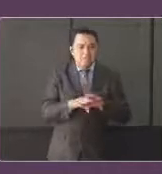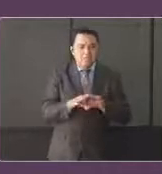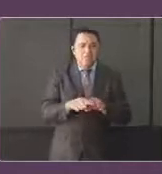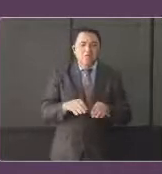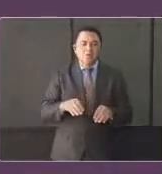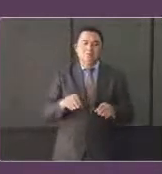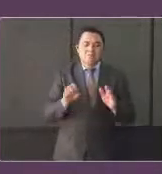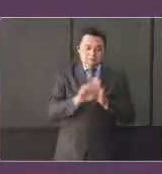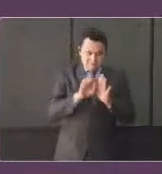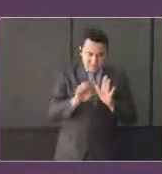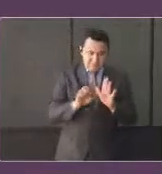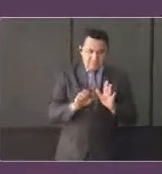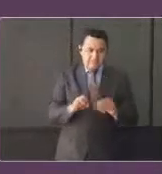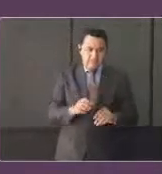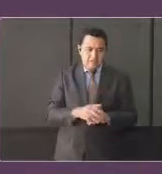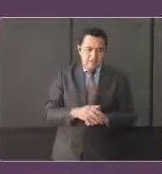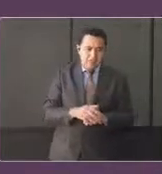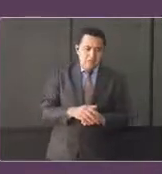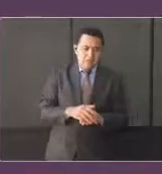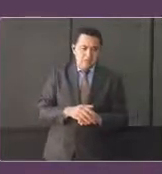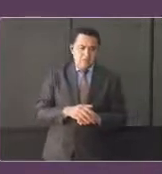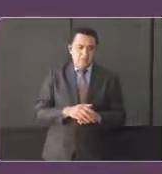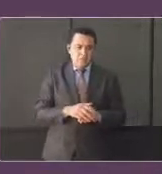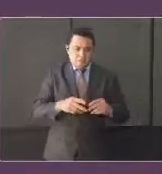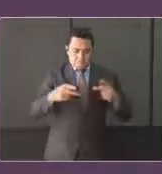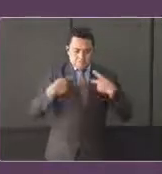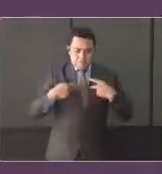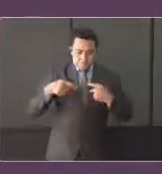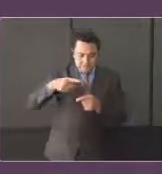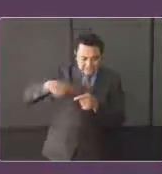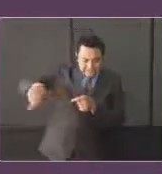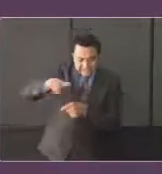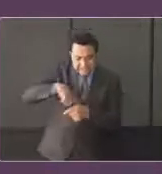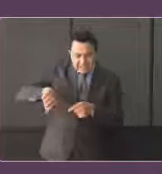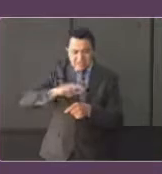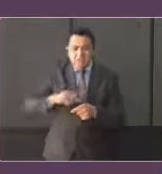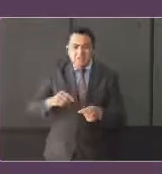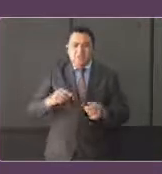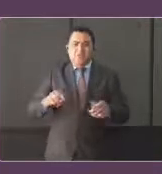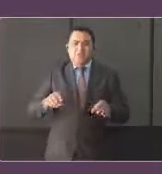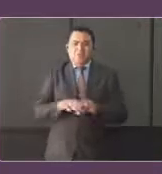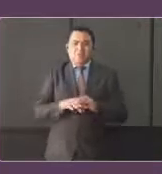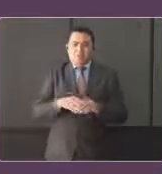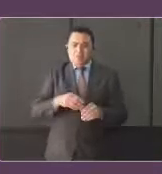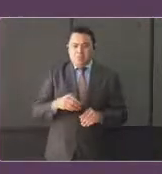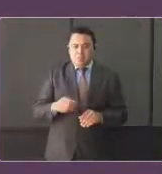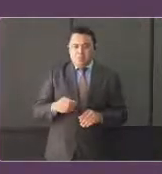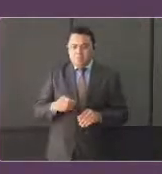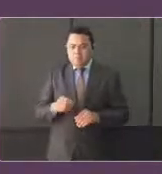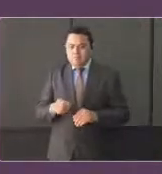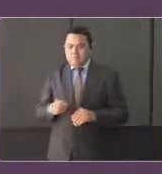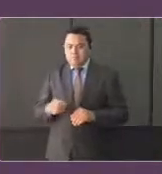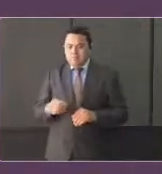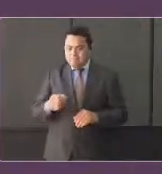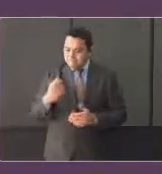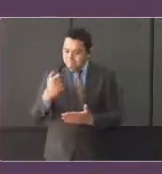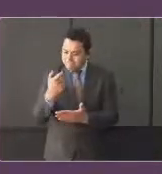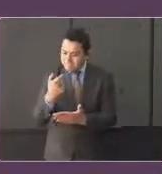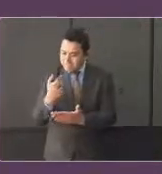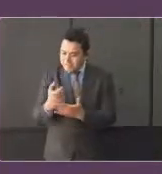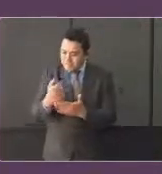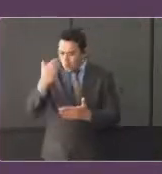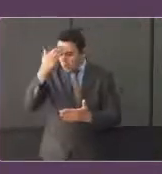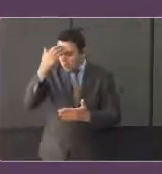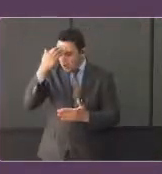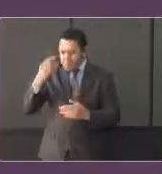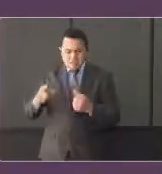topics that have to do with employment, entrepreneurship, in general with the knowledge of the